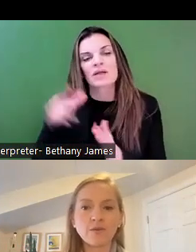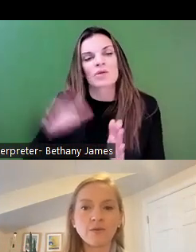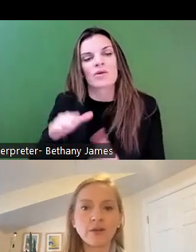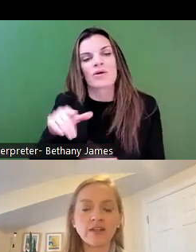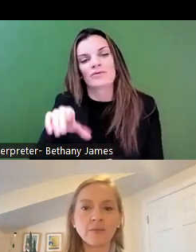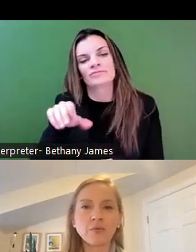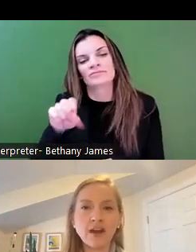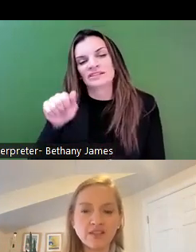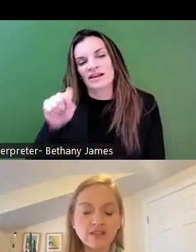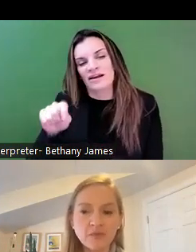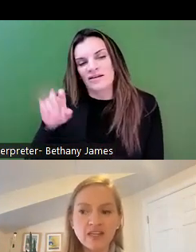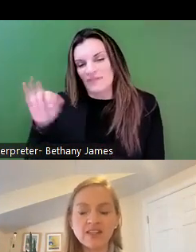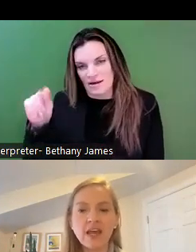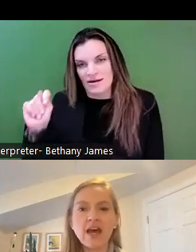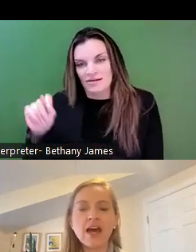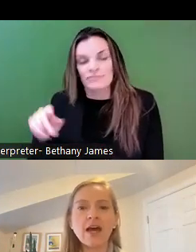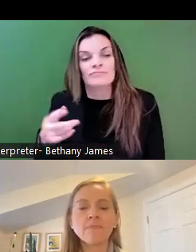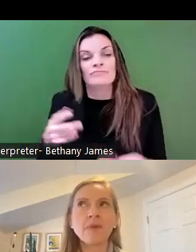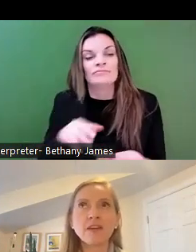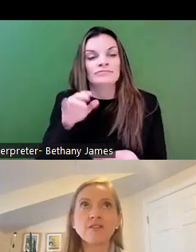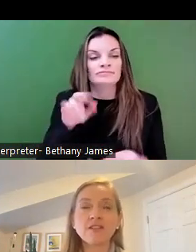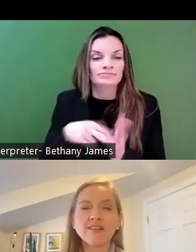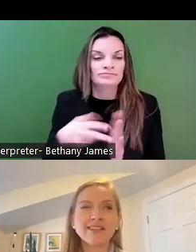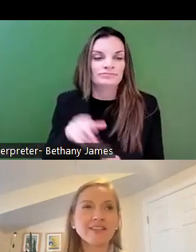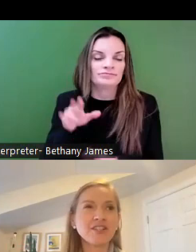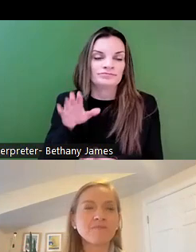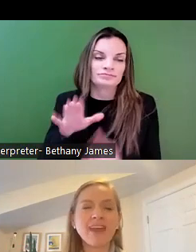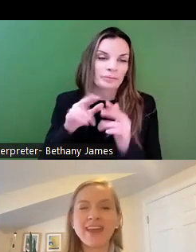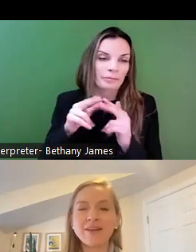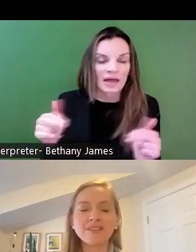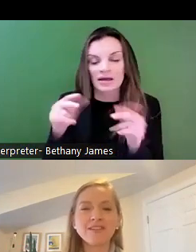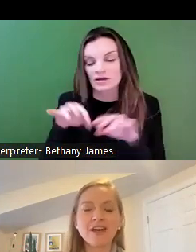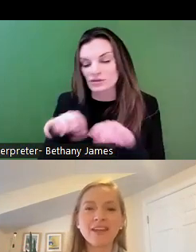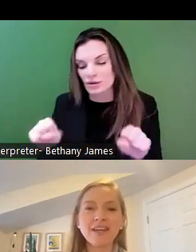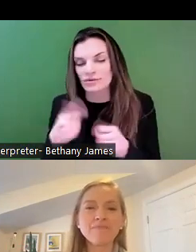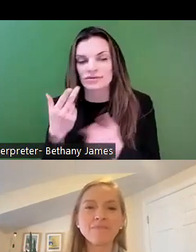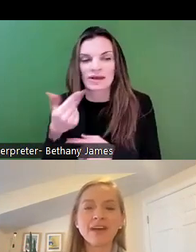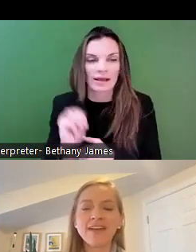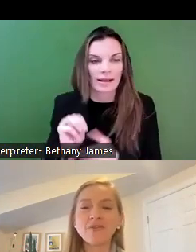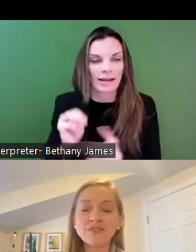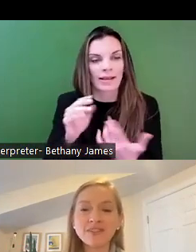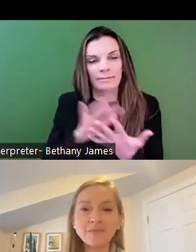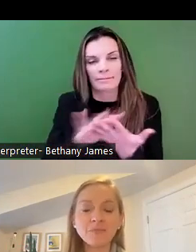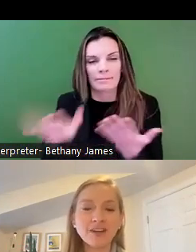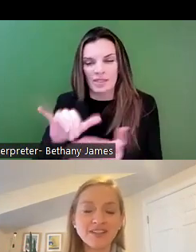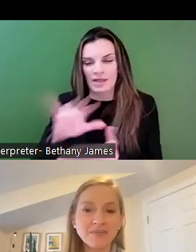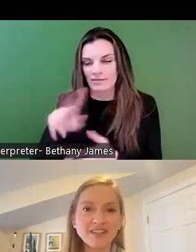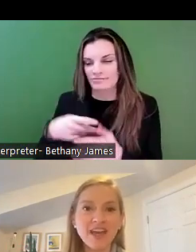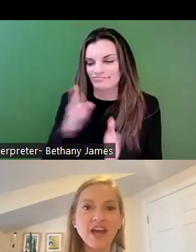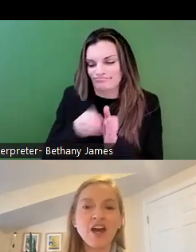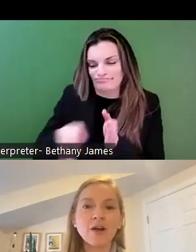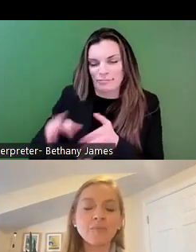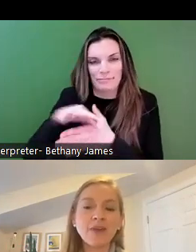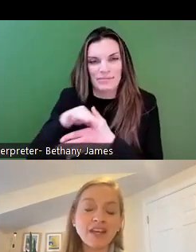want to avoid the processed meat, bacon, sausage, ham, salami. Those types of processed